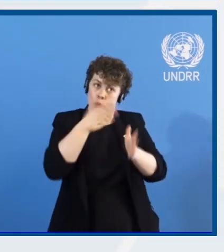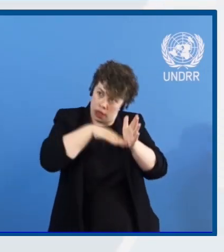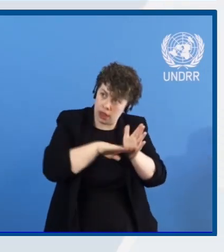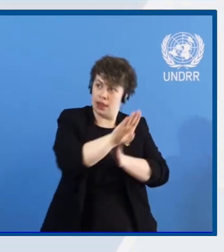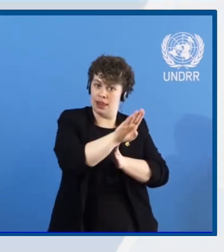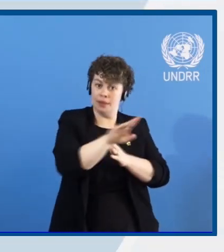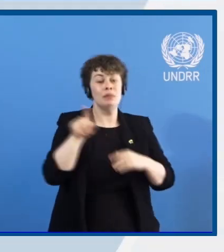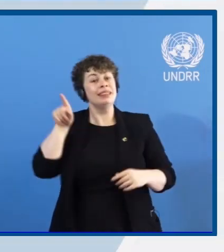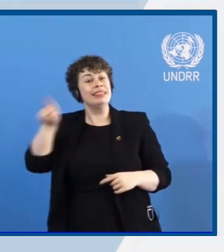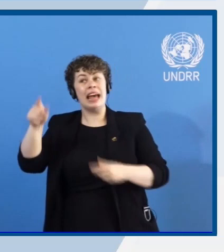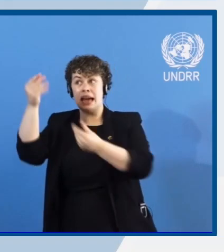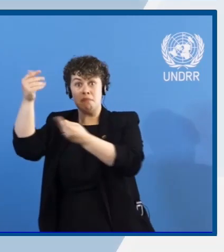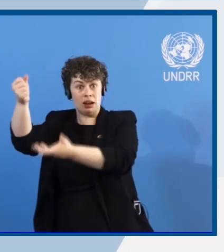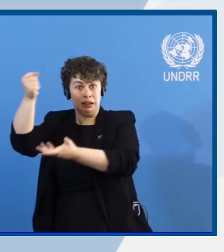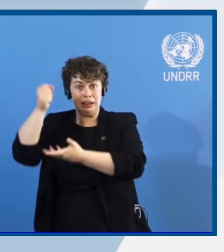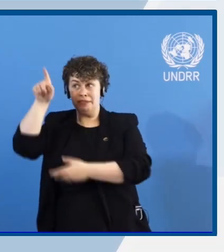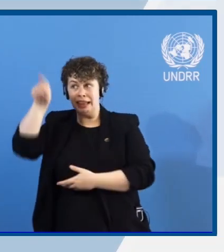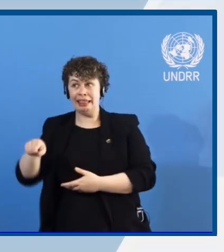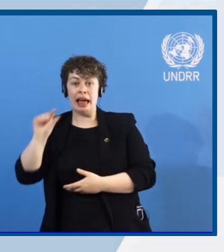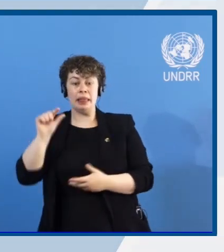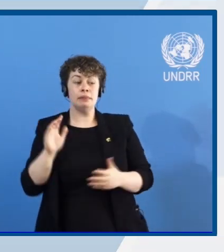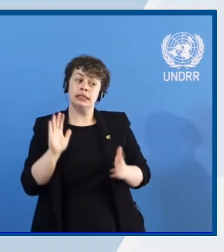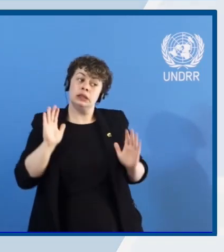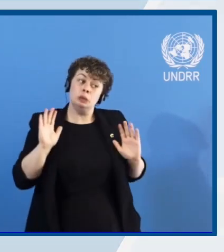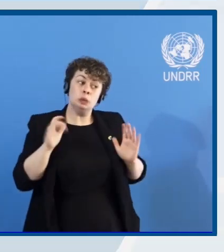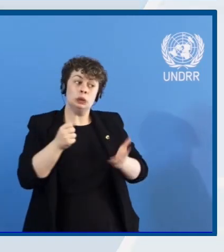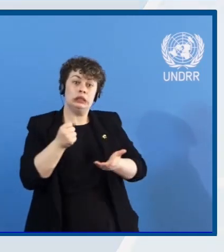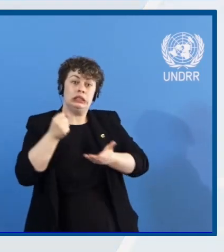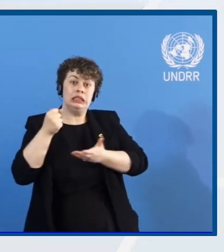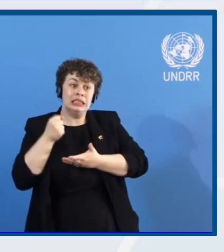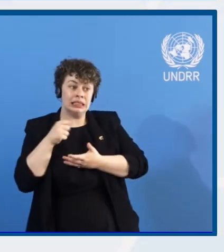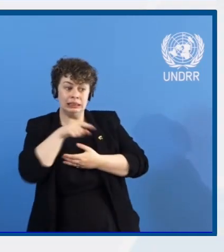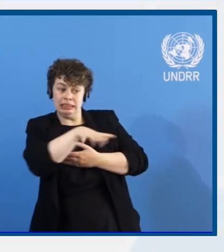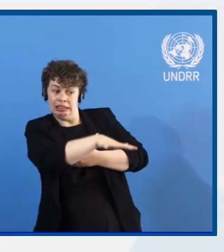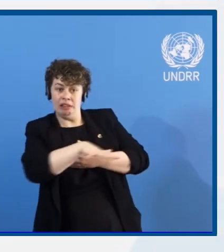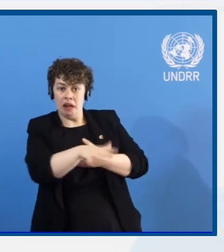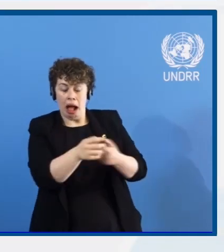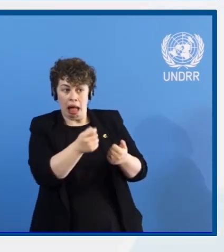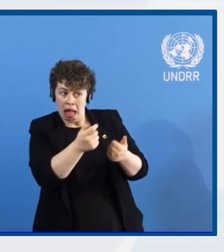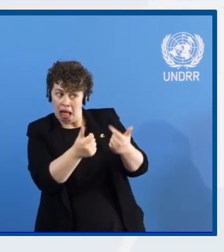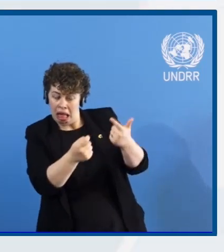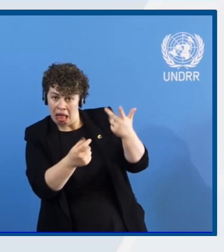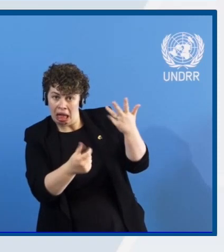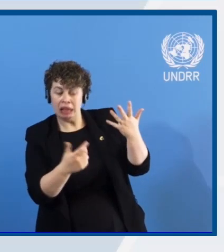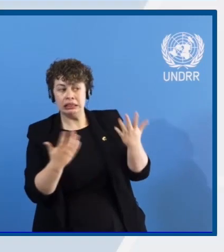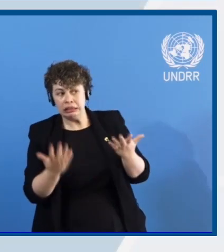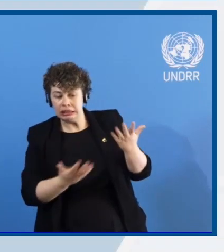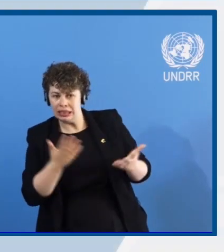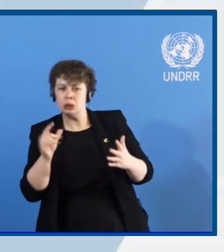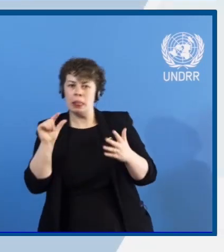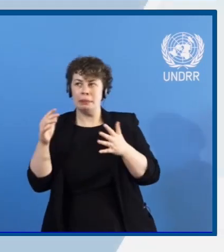of these scarce resources to these purposes, and instead prioritize